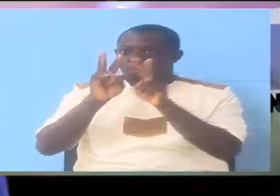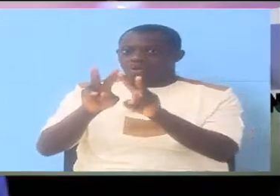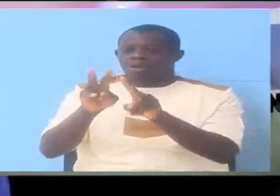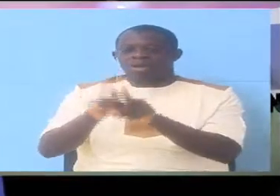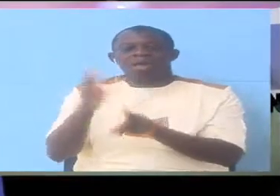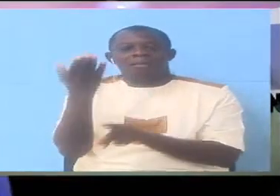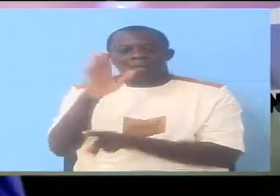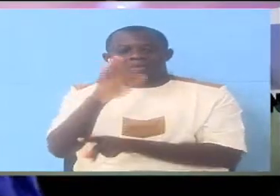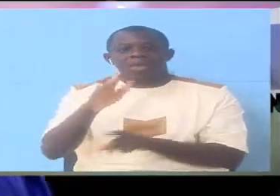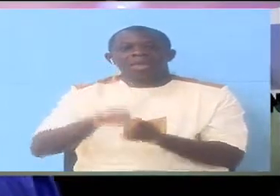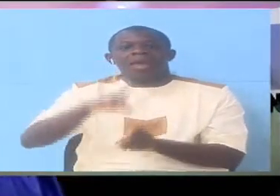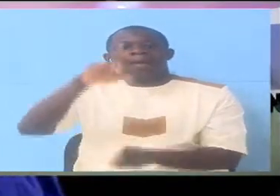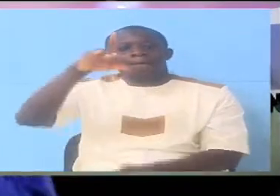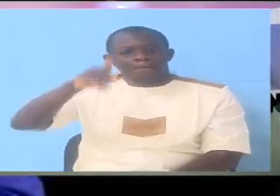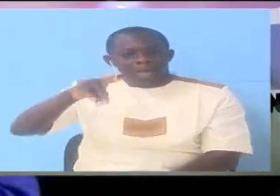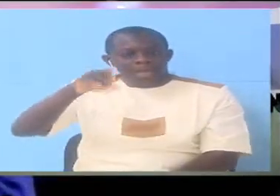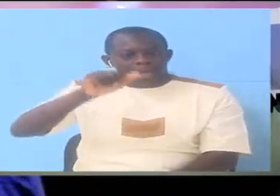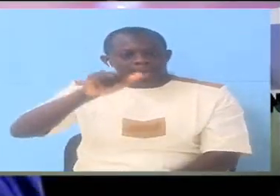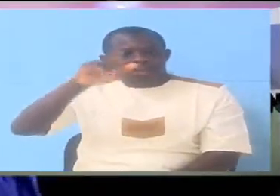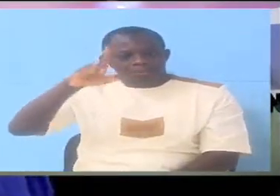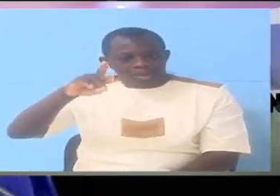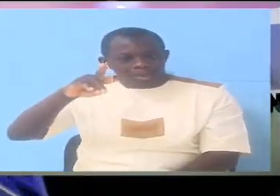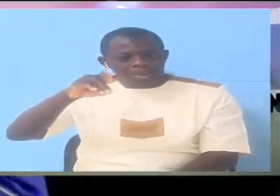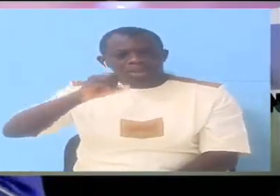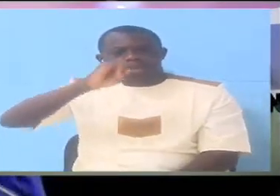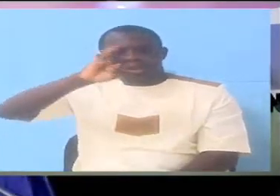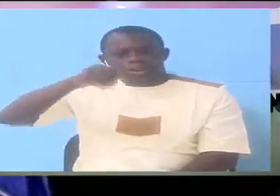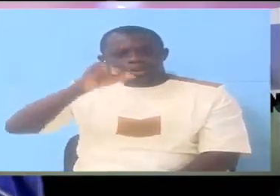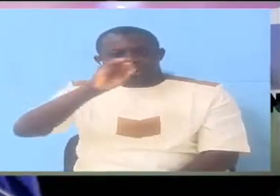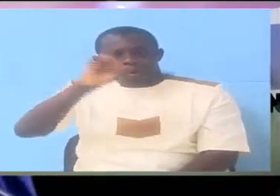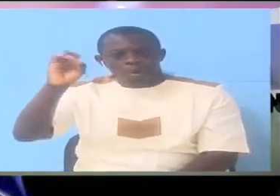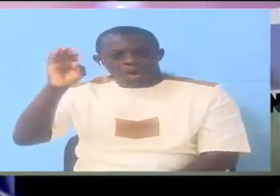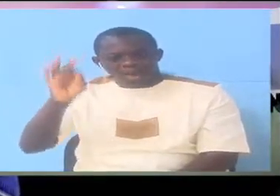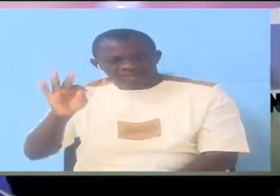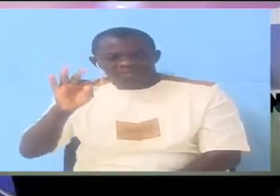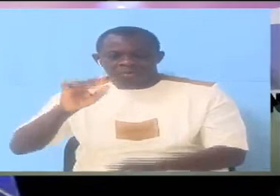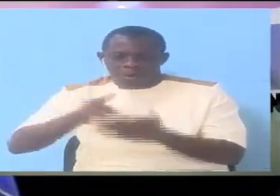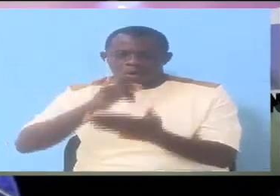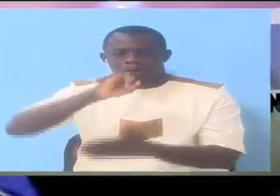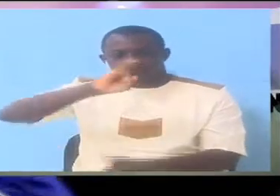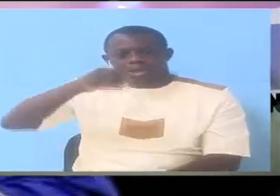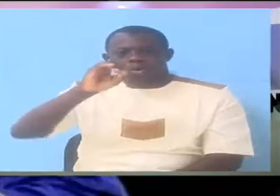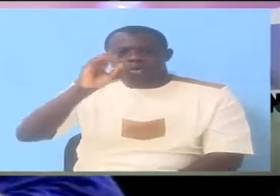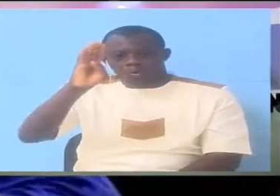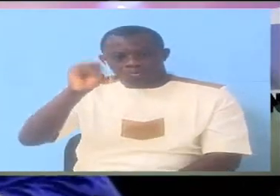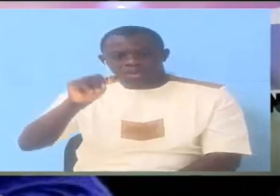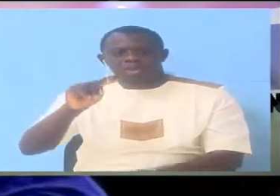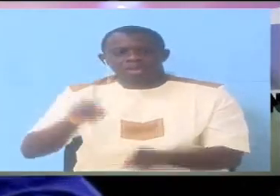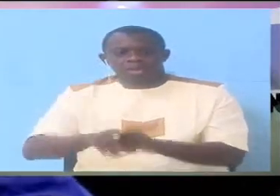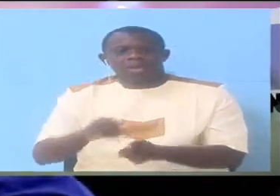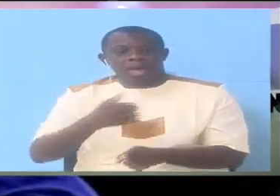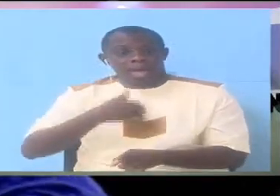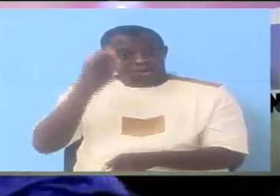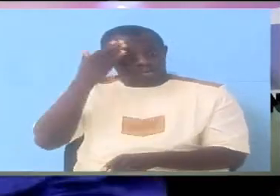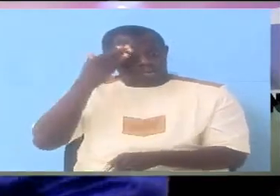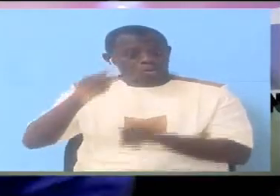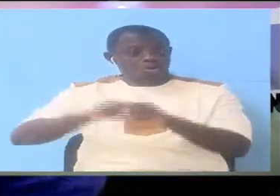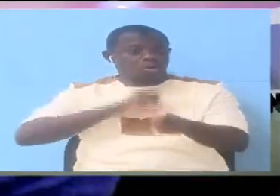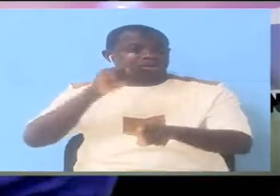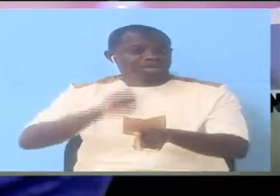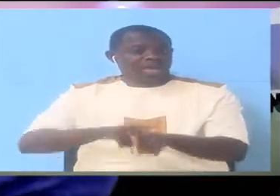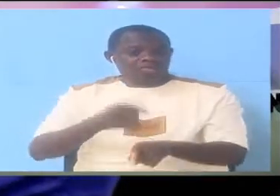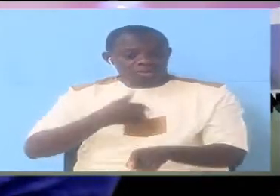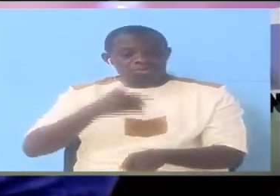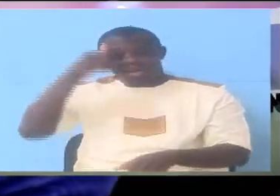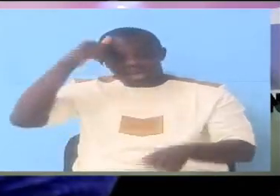But Pape Diouf or Pape Diop? I am not sure because this is a long time. But I can fully remember when he was wearing this Zinedine Zidane